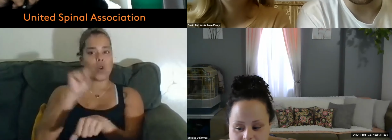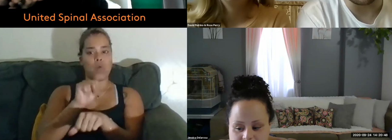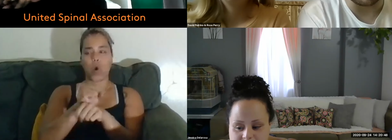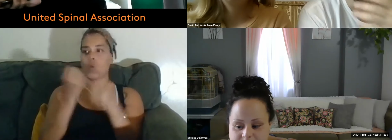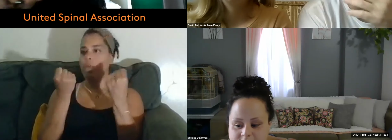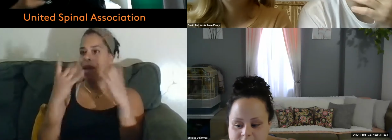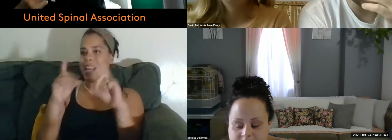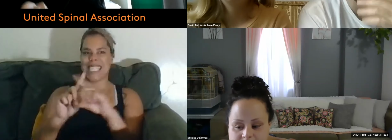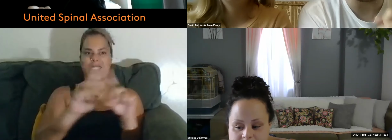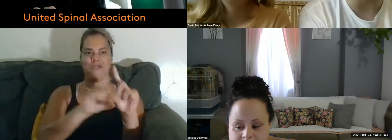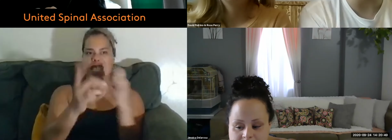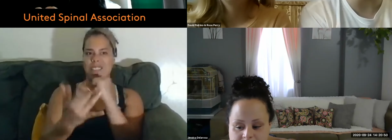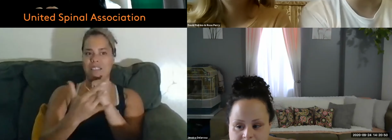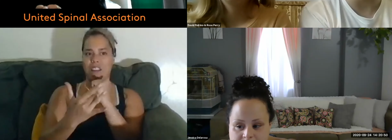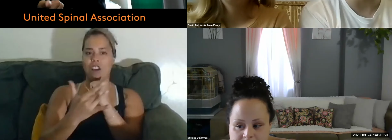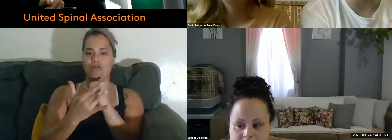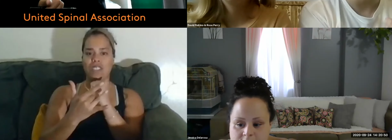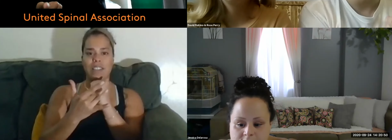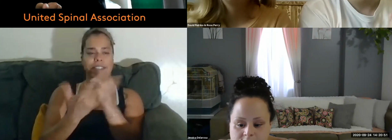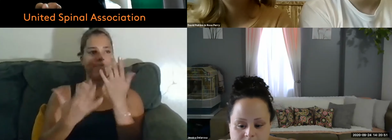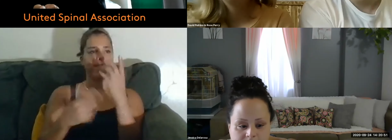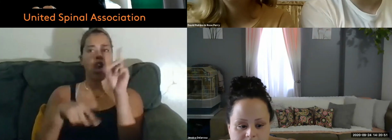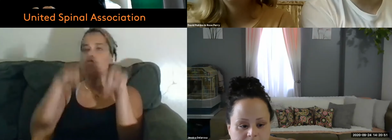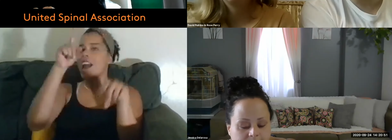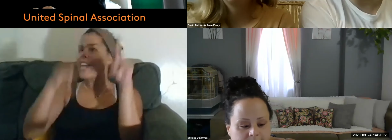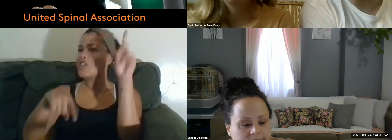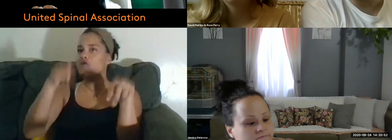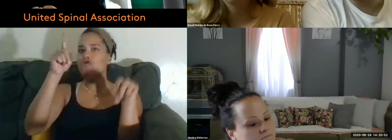technologies that range from